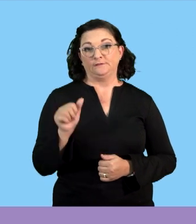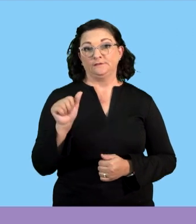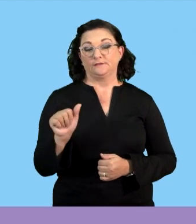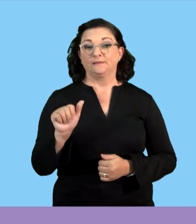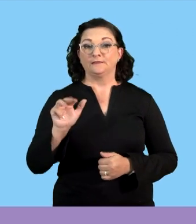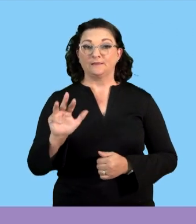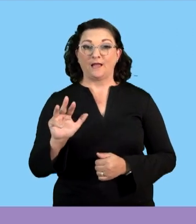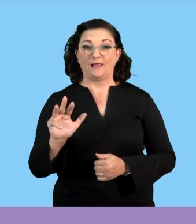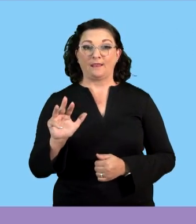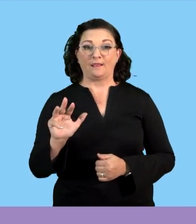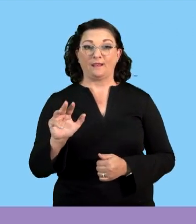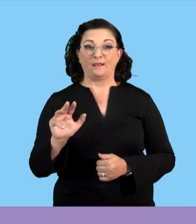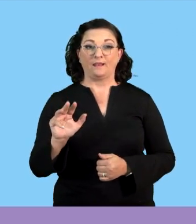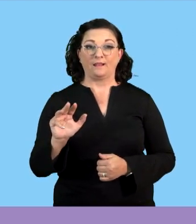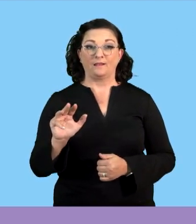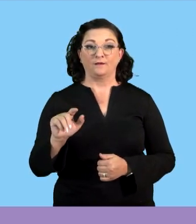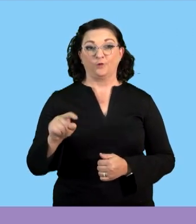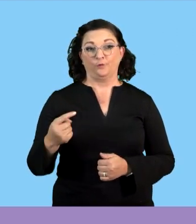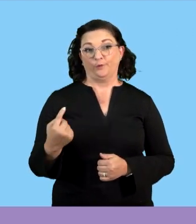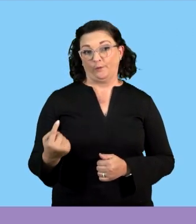move to